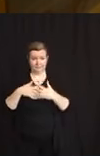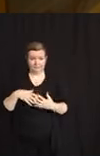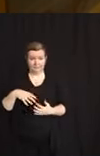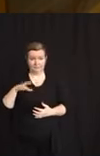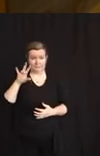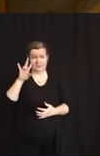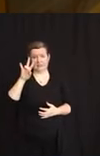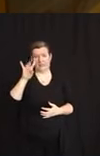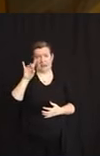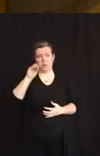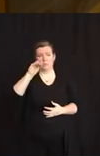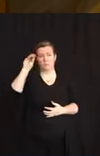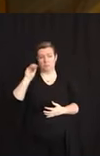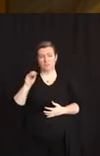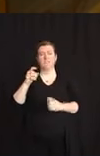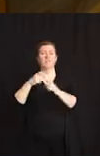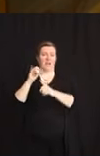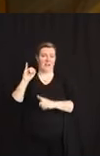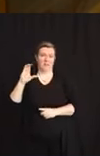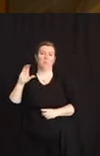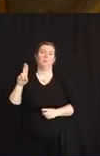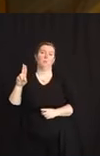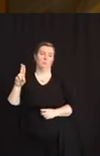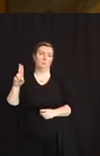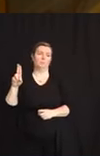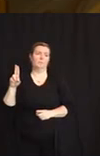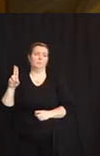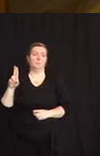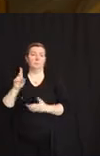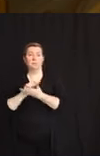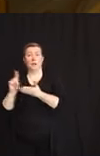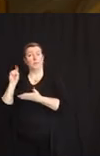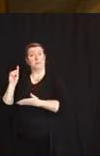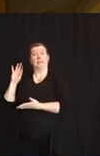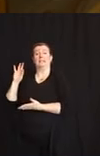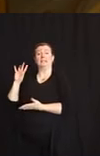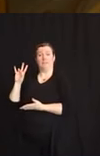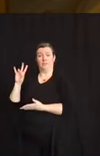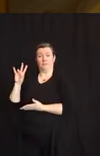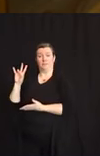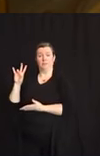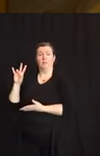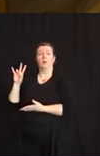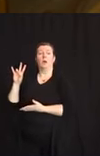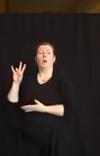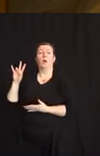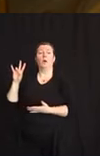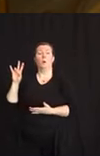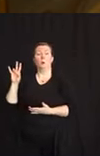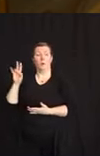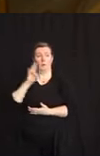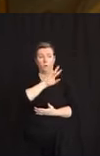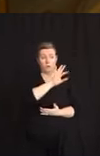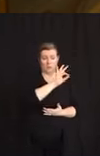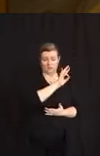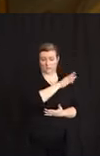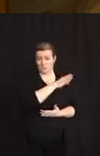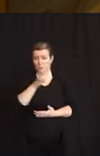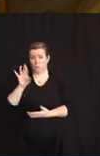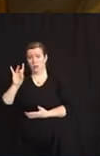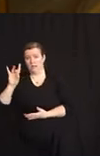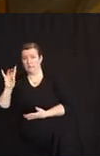high as 97% just a week ago. This is the lowest percentage of patients on ventilators that we have